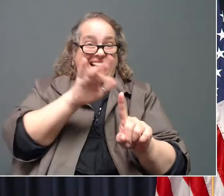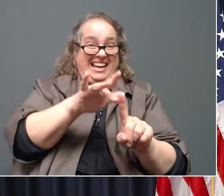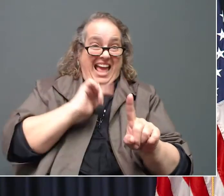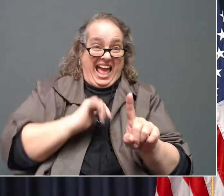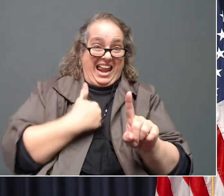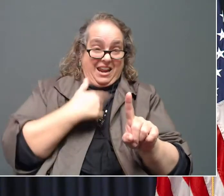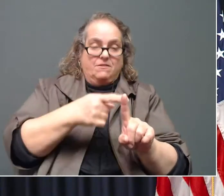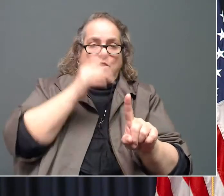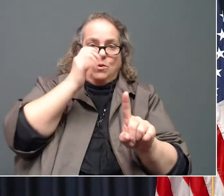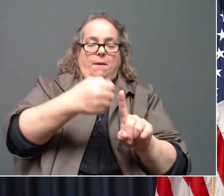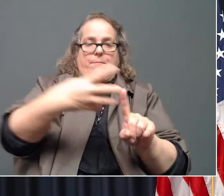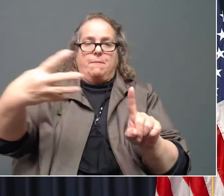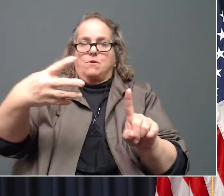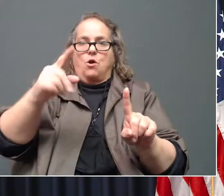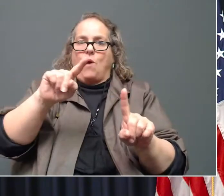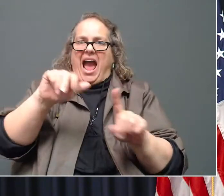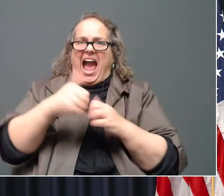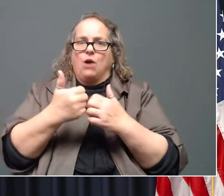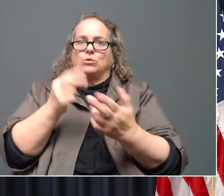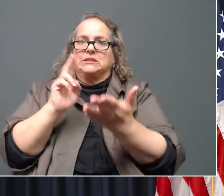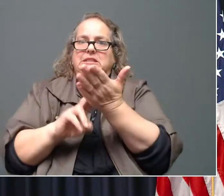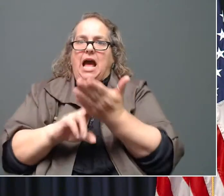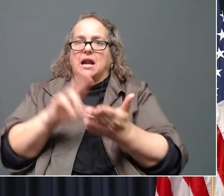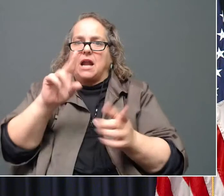of the areas. Now,